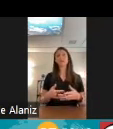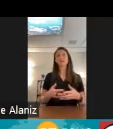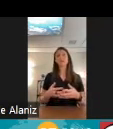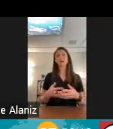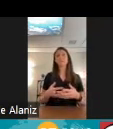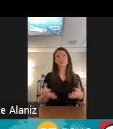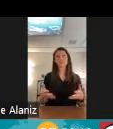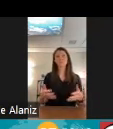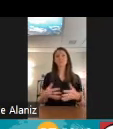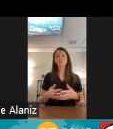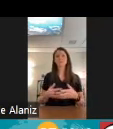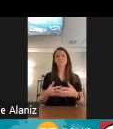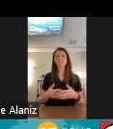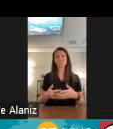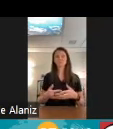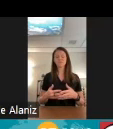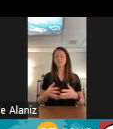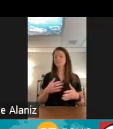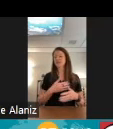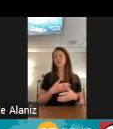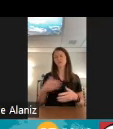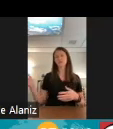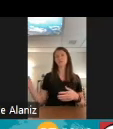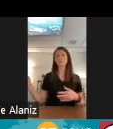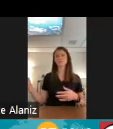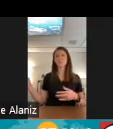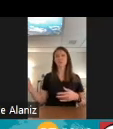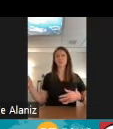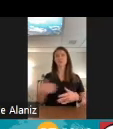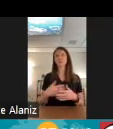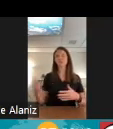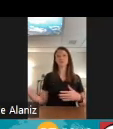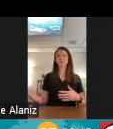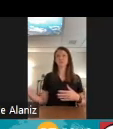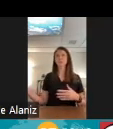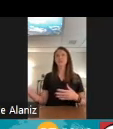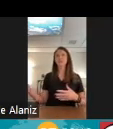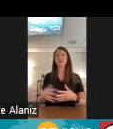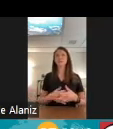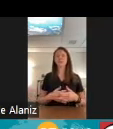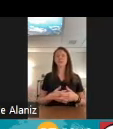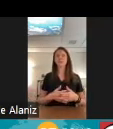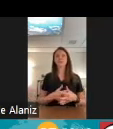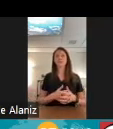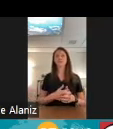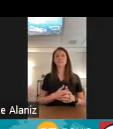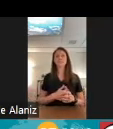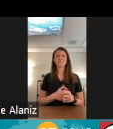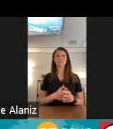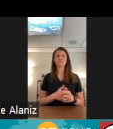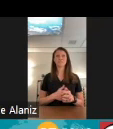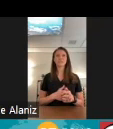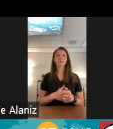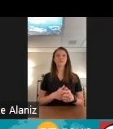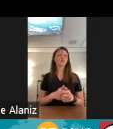used measure is the brief. You see that across the board and all of the literature on pediatrics and